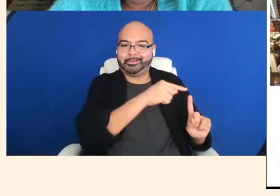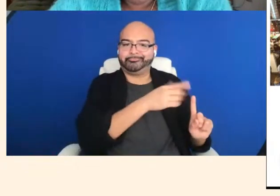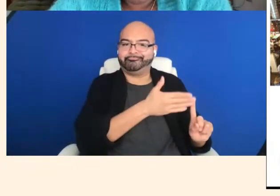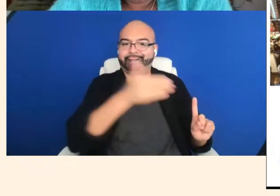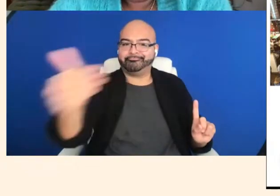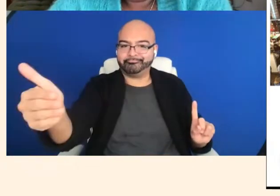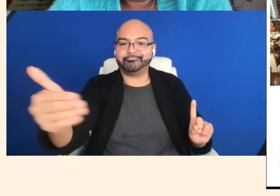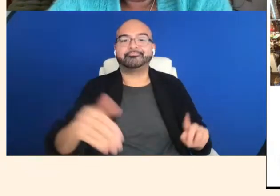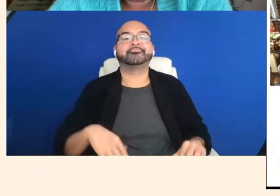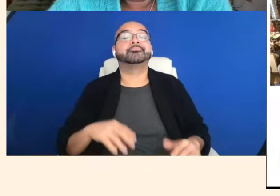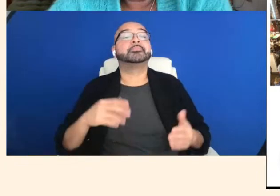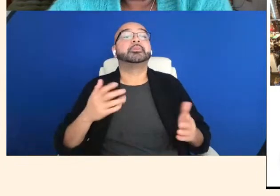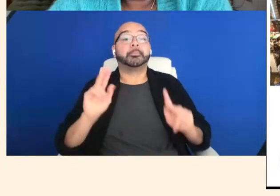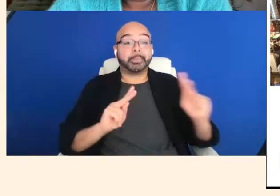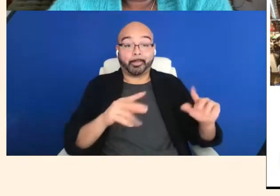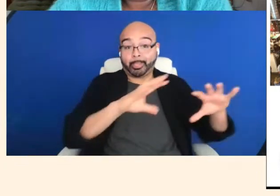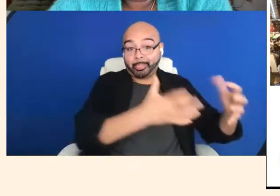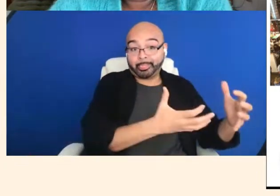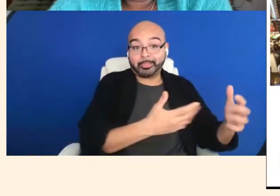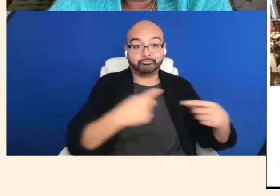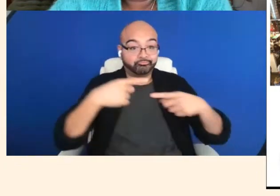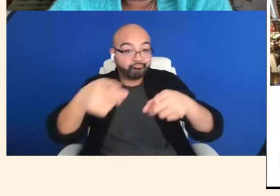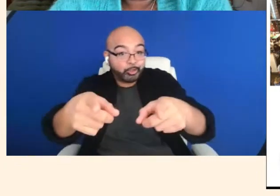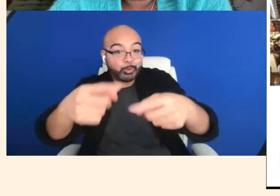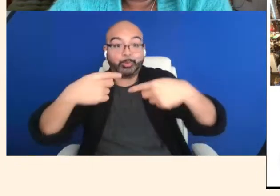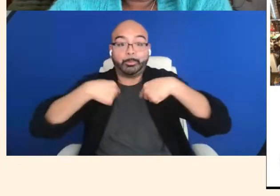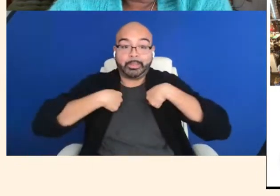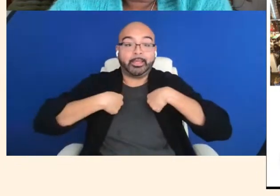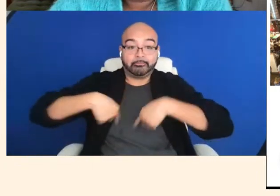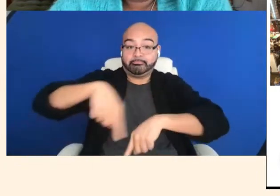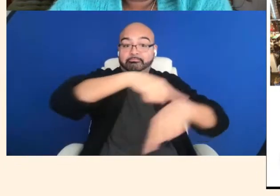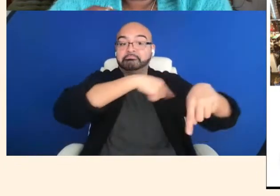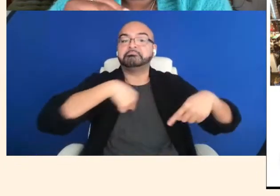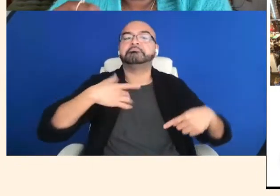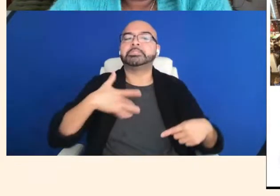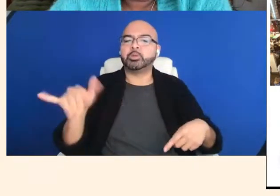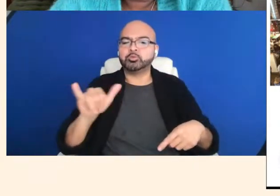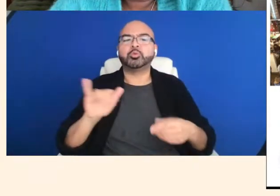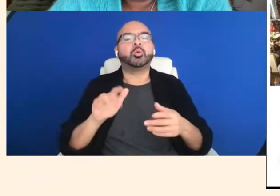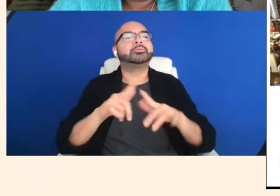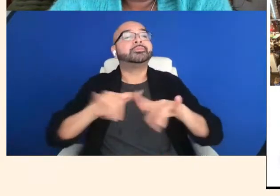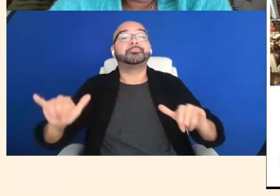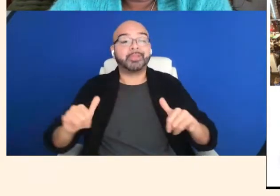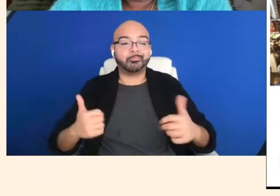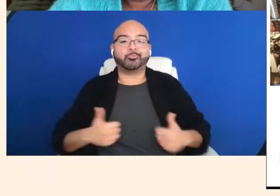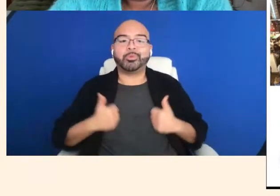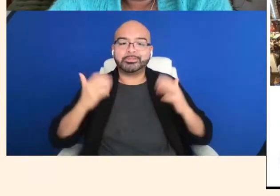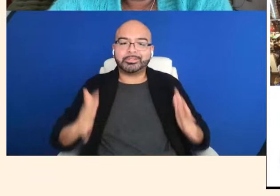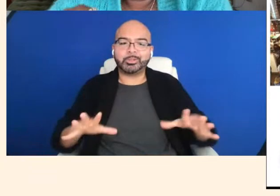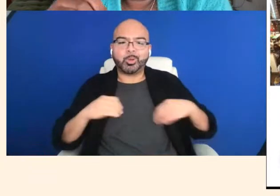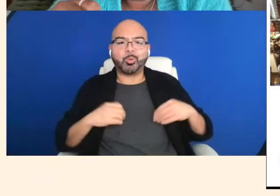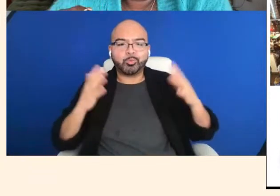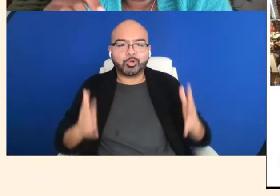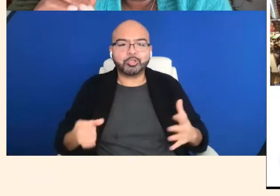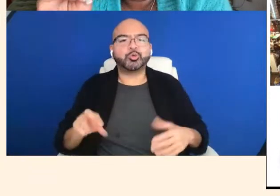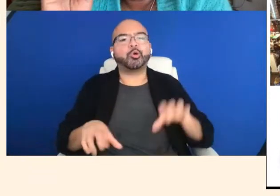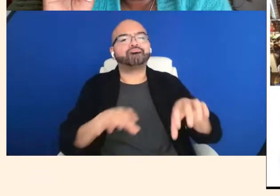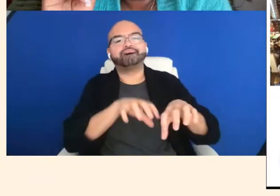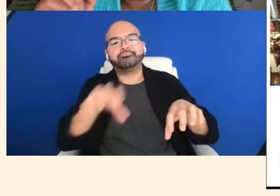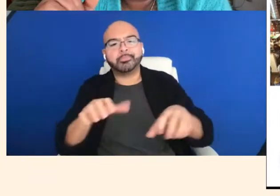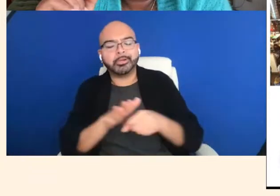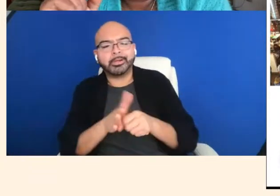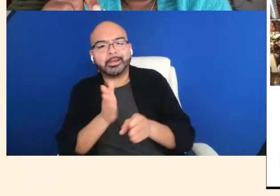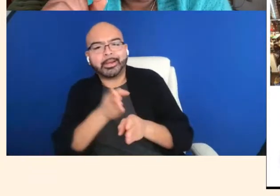or me, are also often the resident owners or the neighbors, right? And not only do